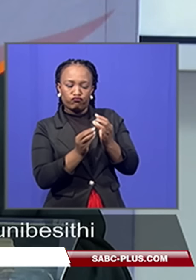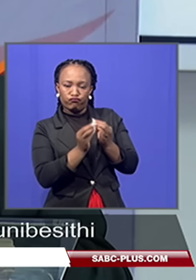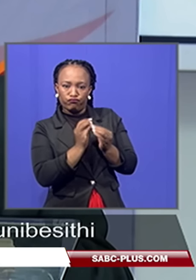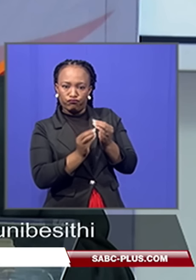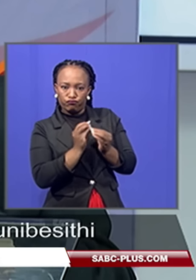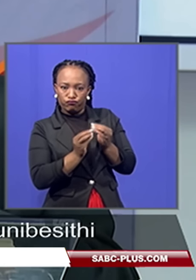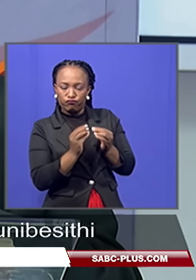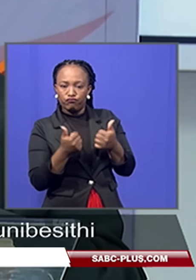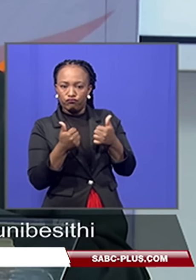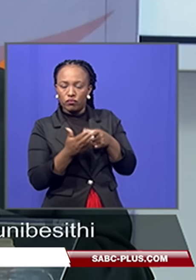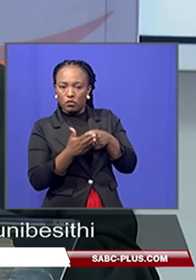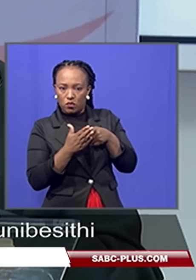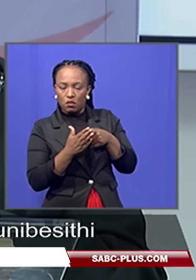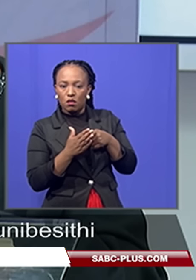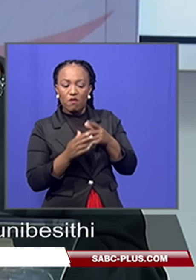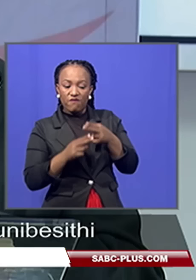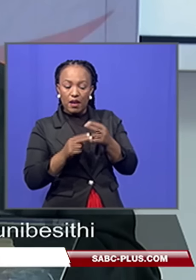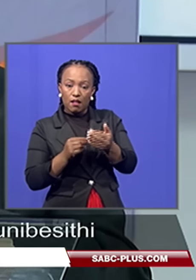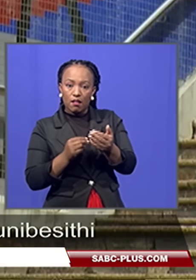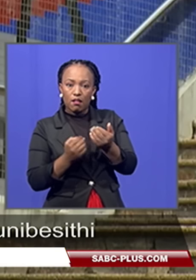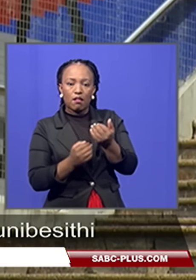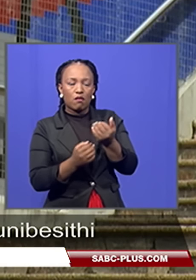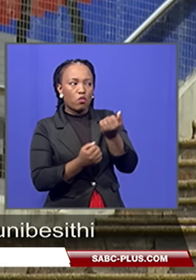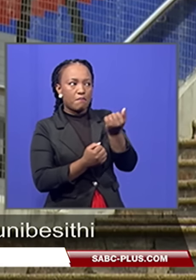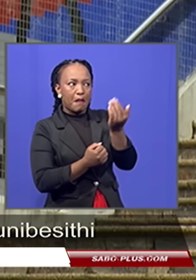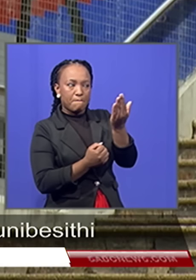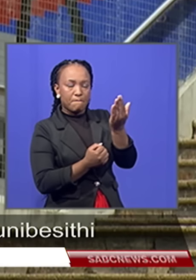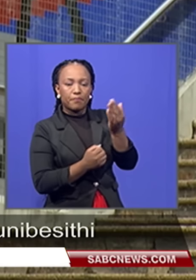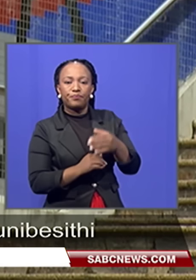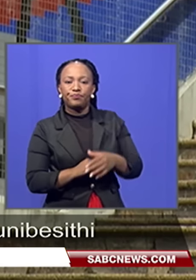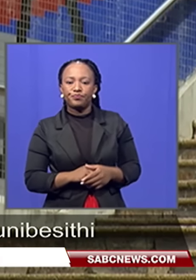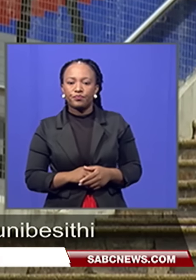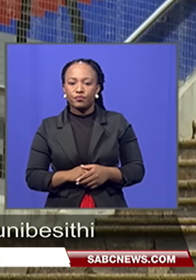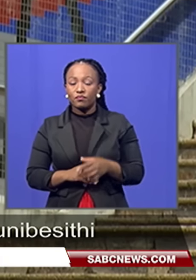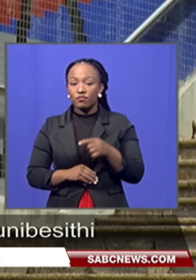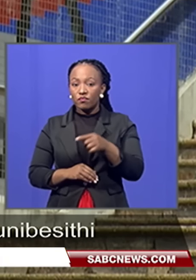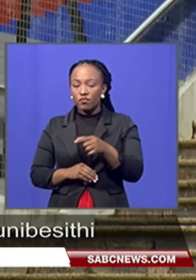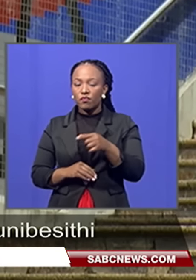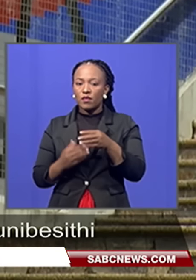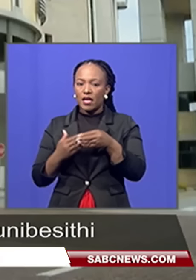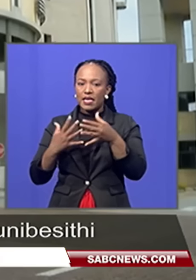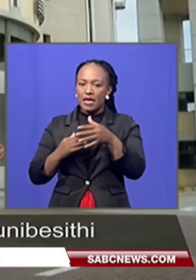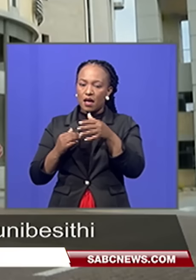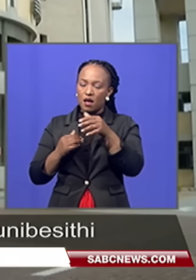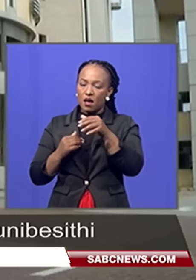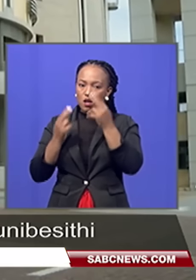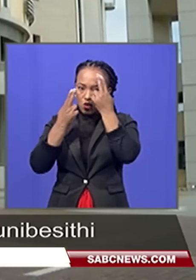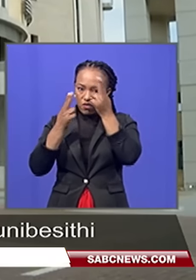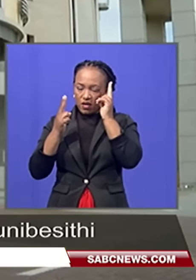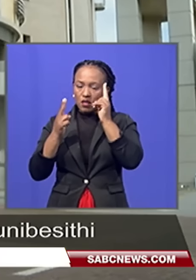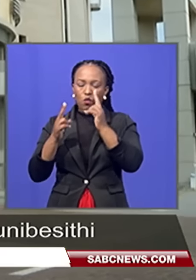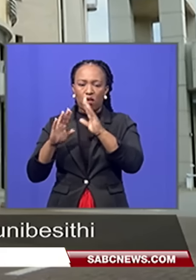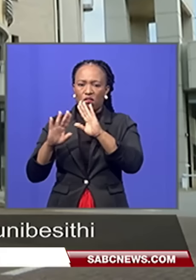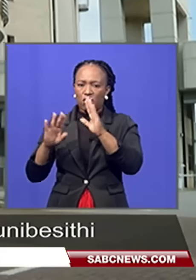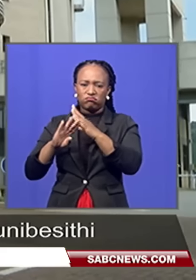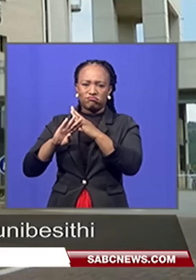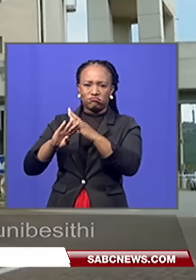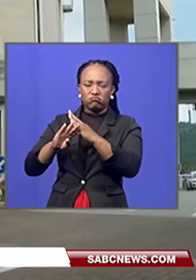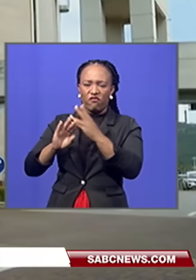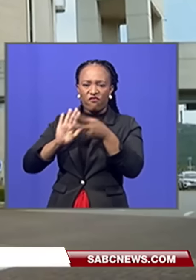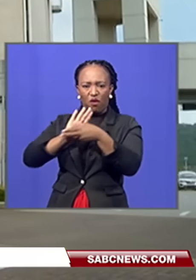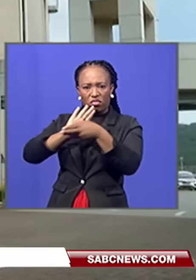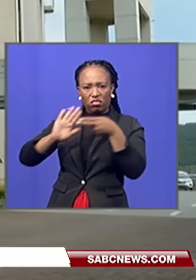corrections that are required and will make the final submissions. Bolaodi ba university bo re bo tla tšwela pele go ganetša maiteko le ge e le afe a go senya leina